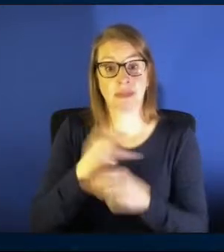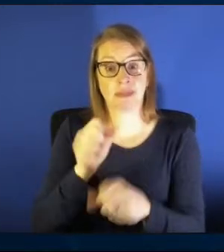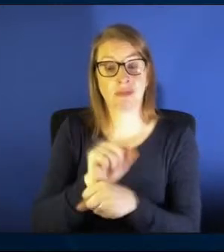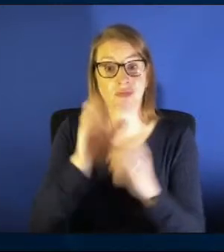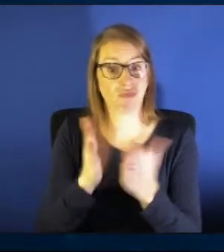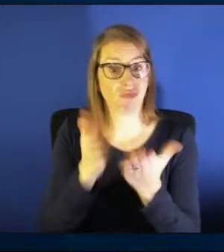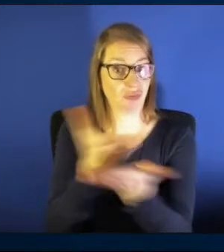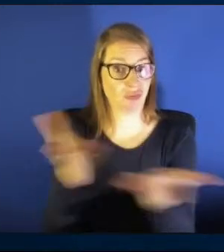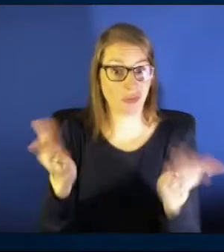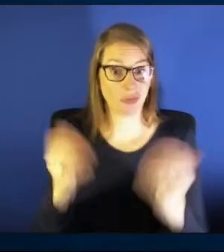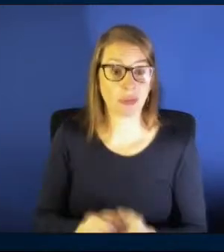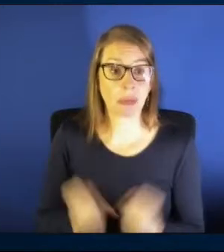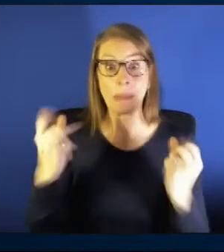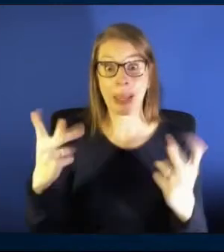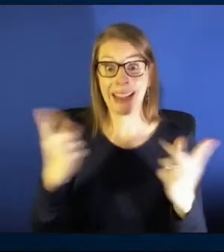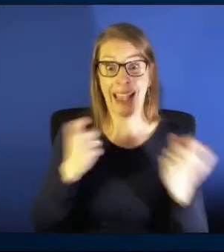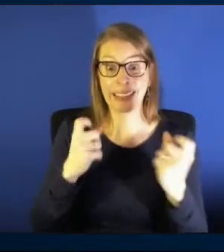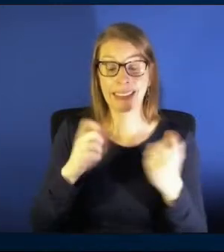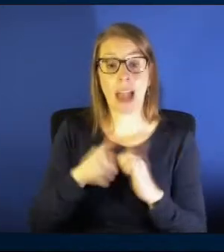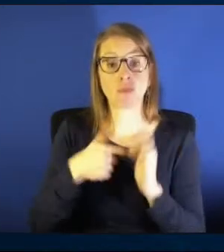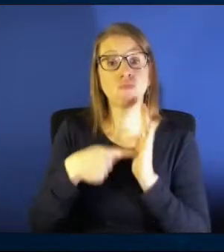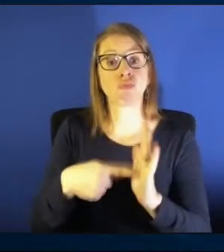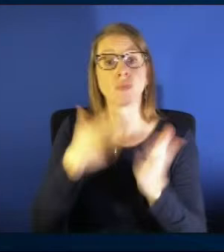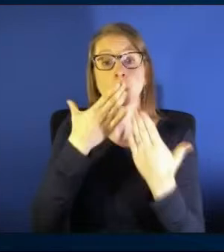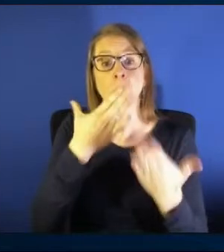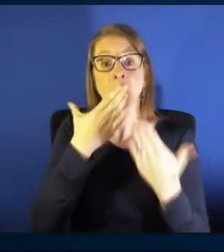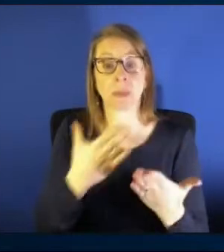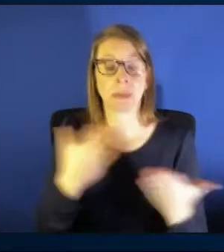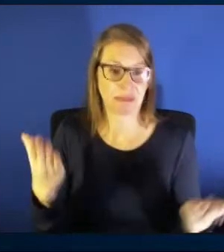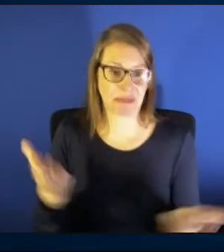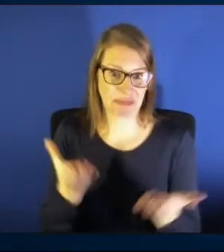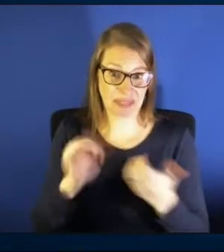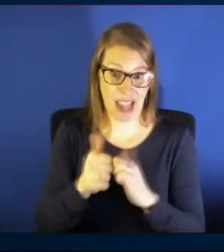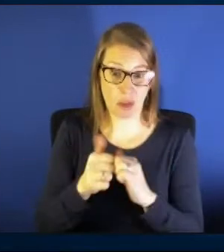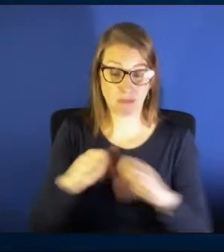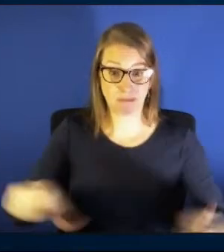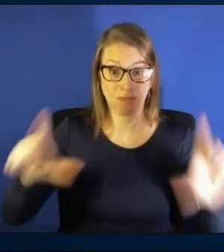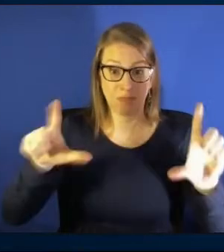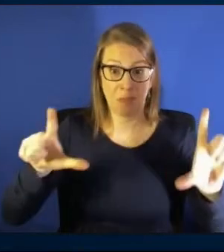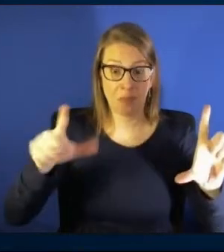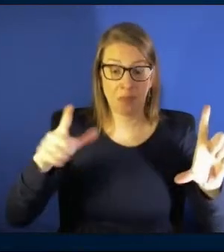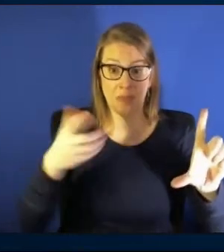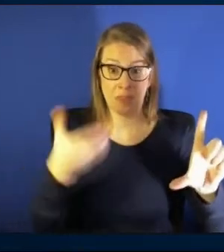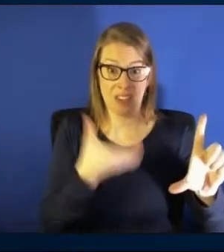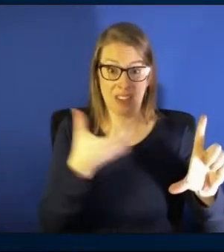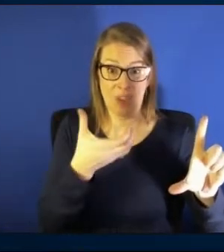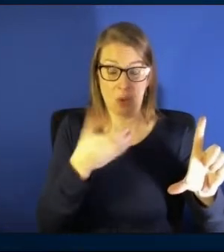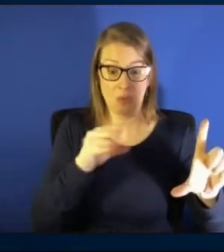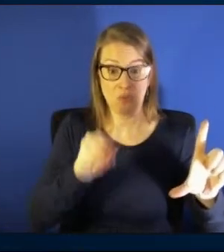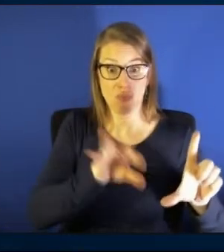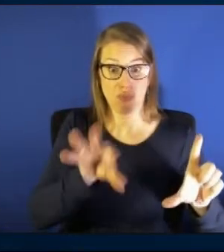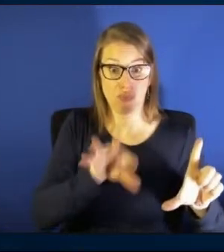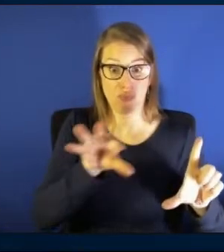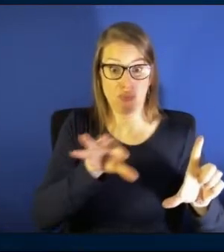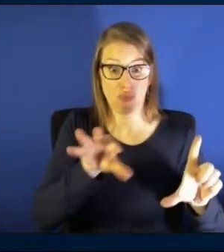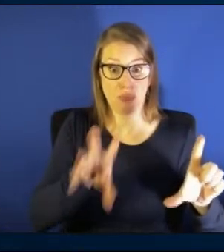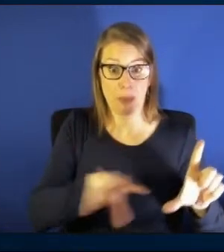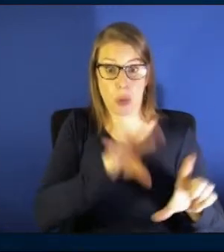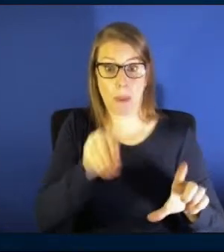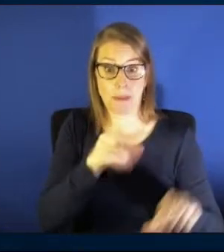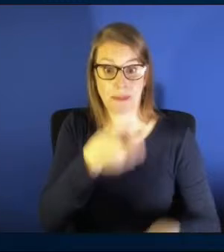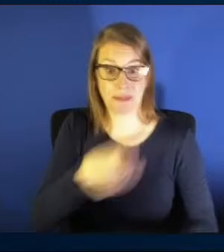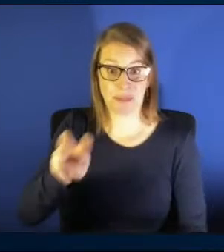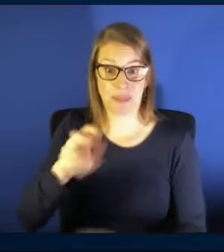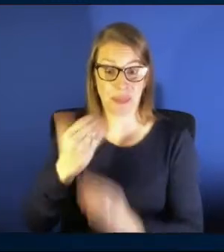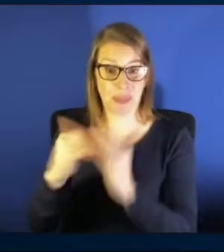lot of you ask how you can show your gratitude. Well, you can do that right here by hovering your phone, your camera over that QR code right there. It's going to take you to an email, and there you